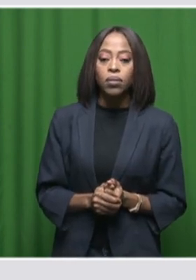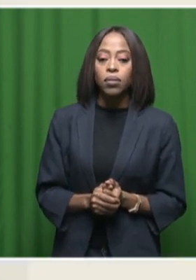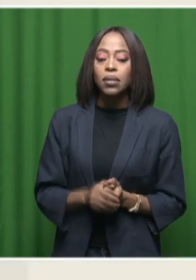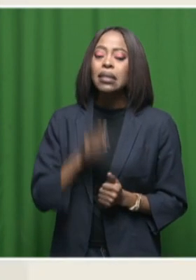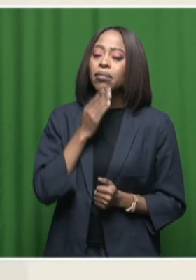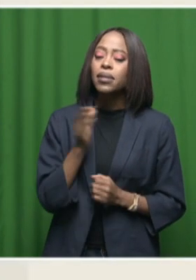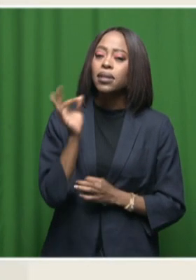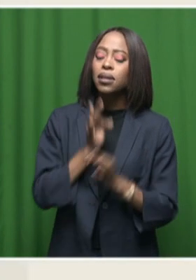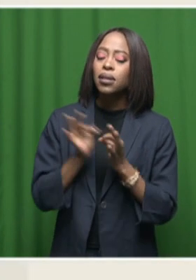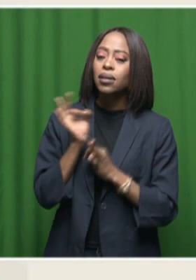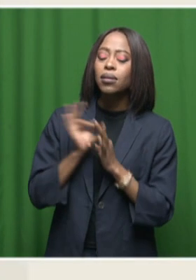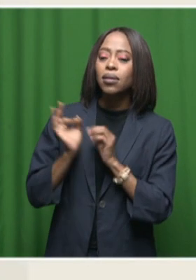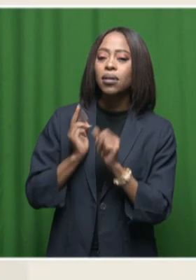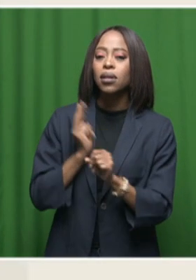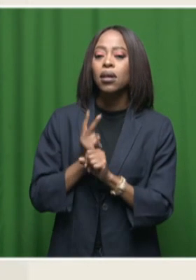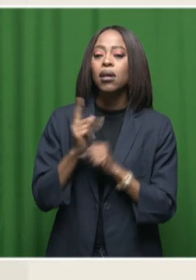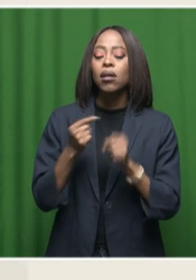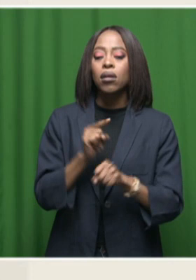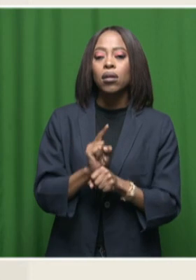us about,